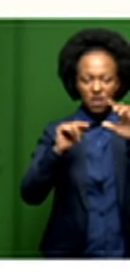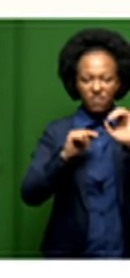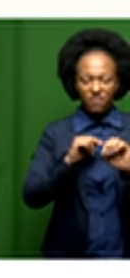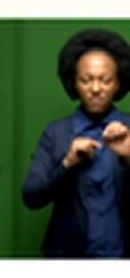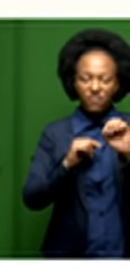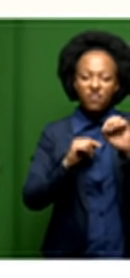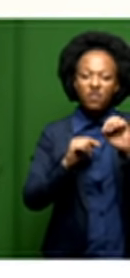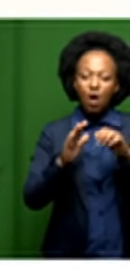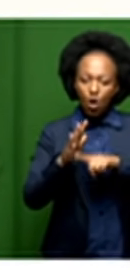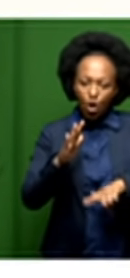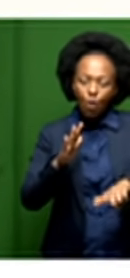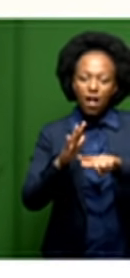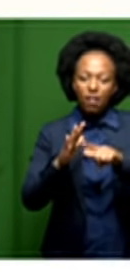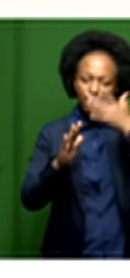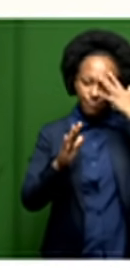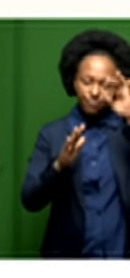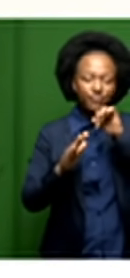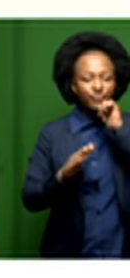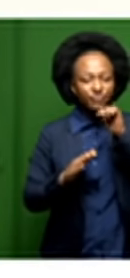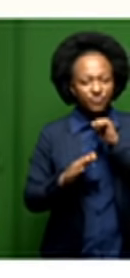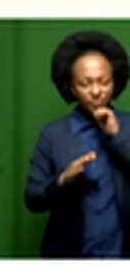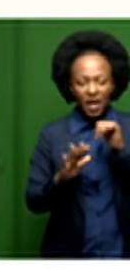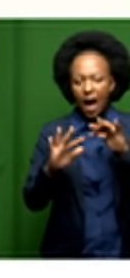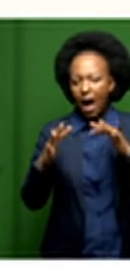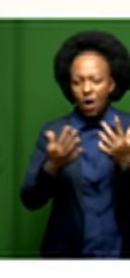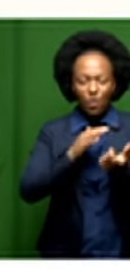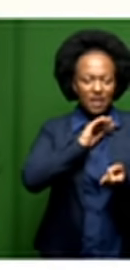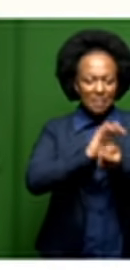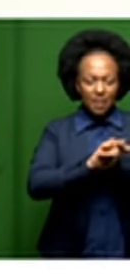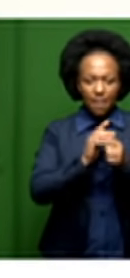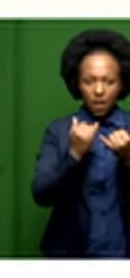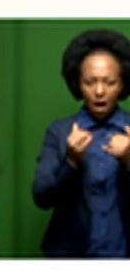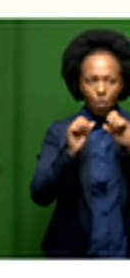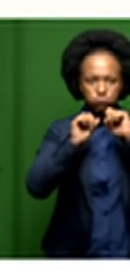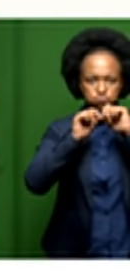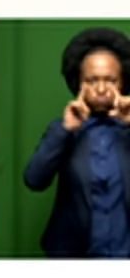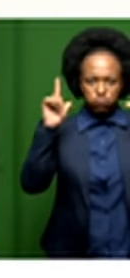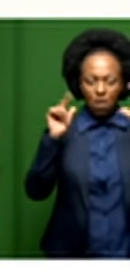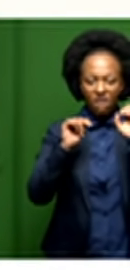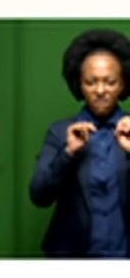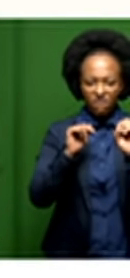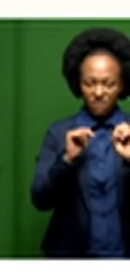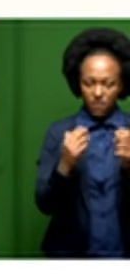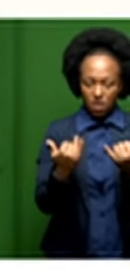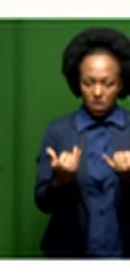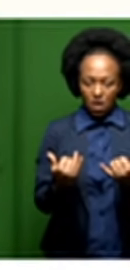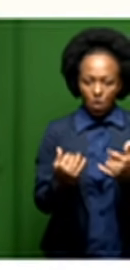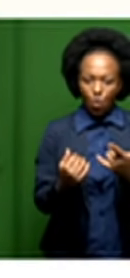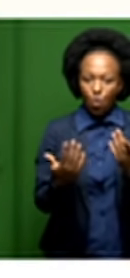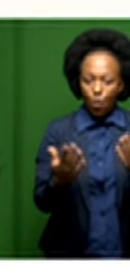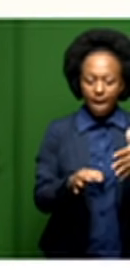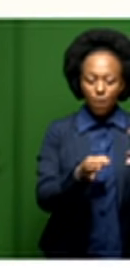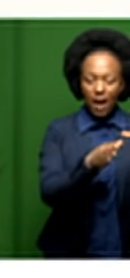government elections, irrespective of how these matters came onto the public. And this actually creates an awareness on the part of the